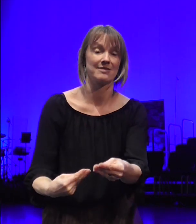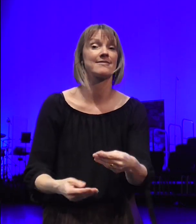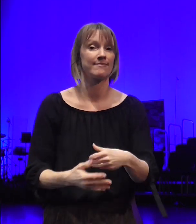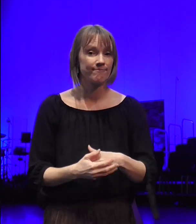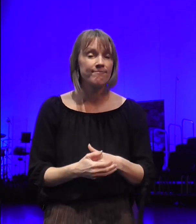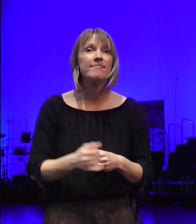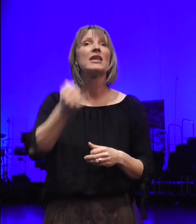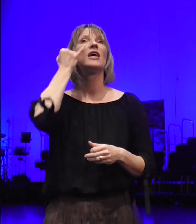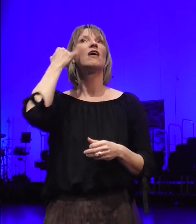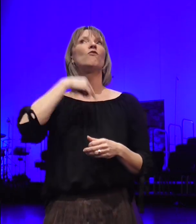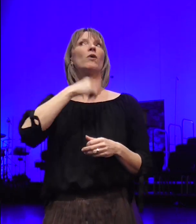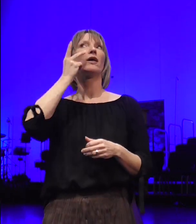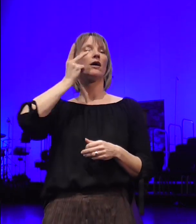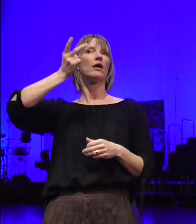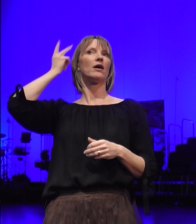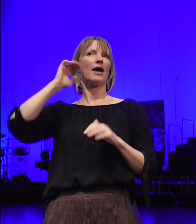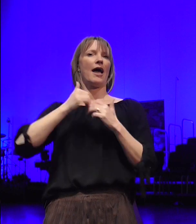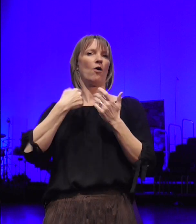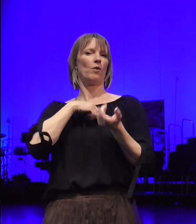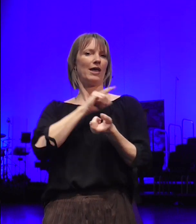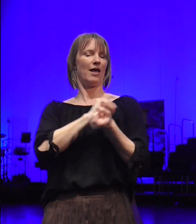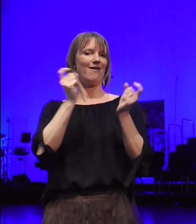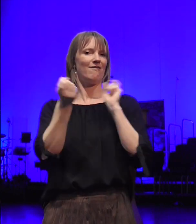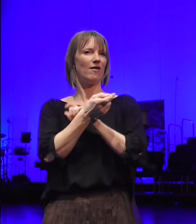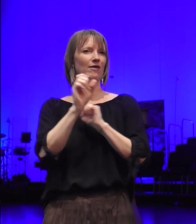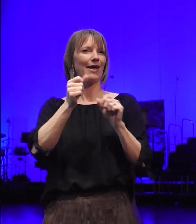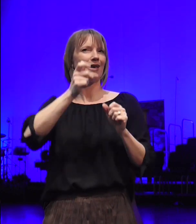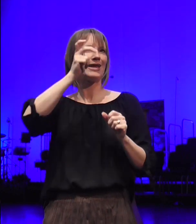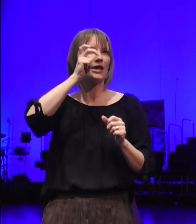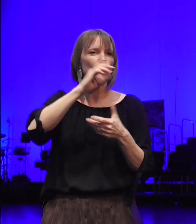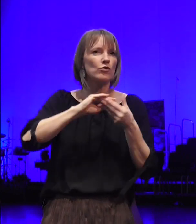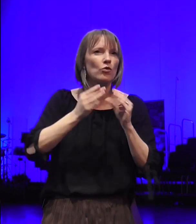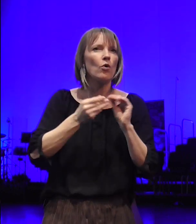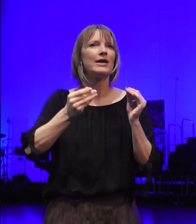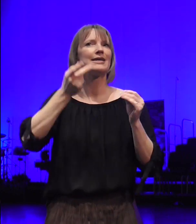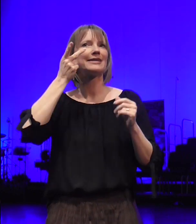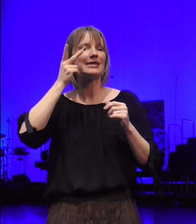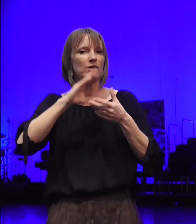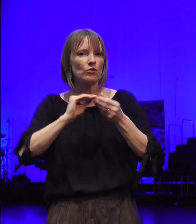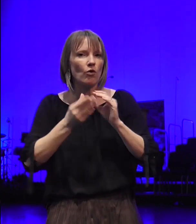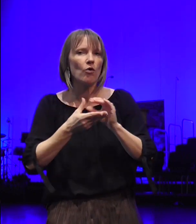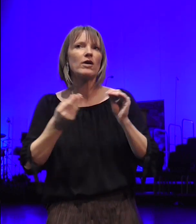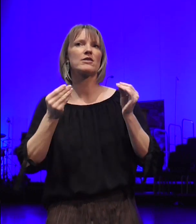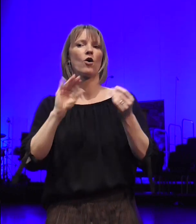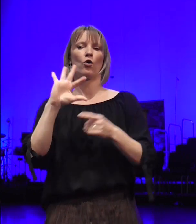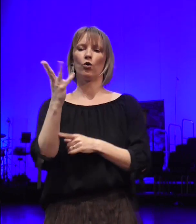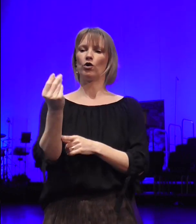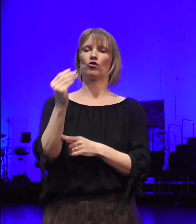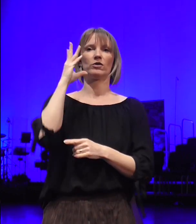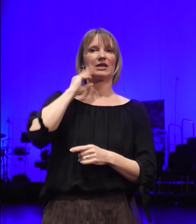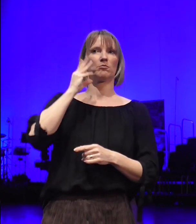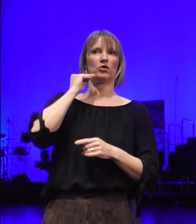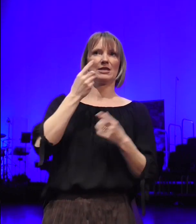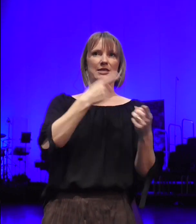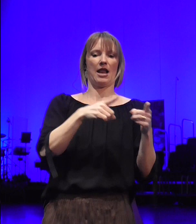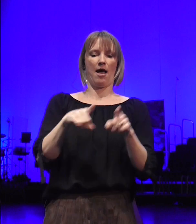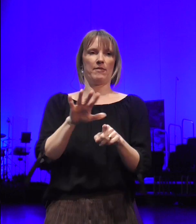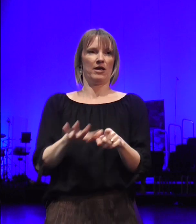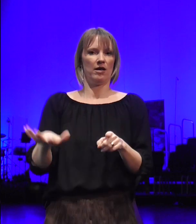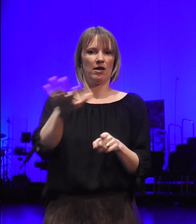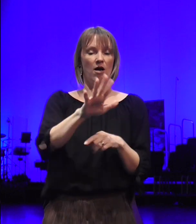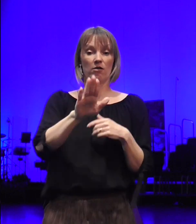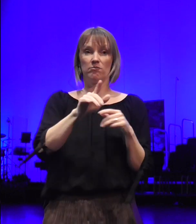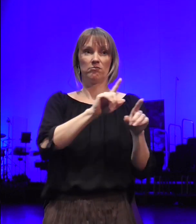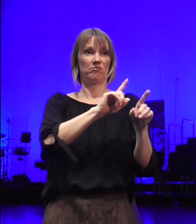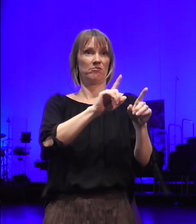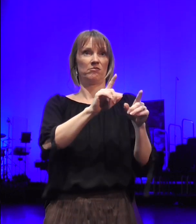to how we've evolved, we can hear stories and see stories and cultural experiences that have occurred in all